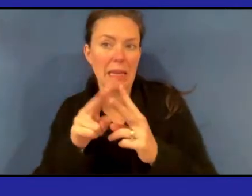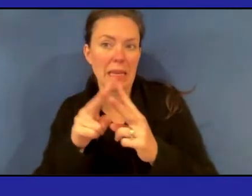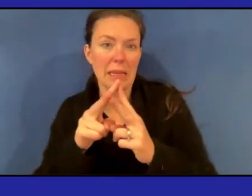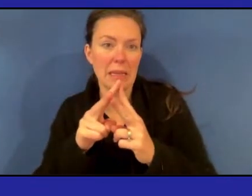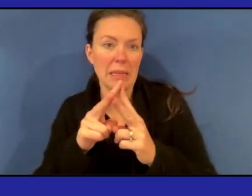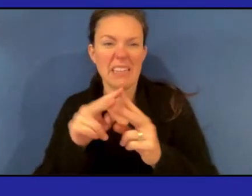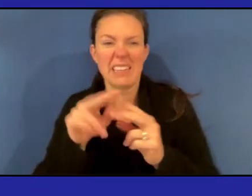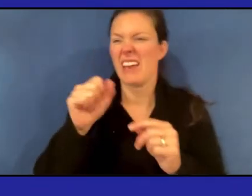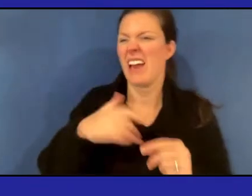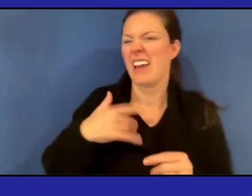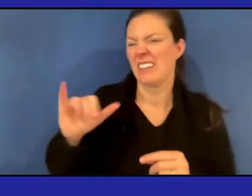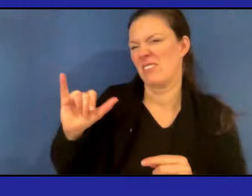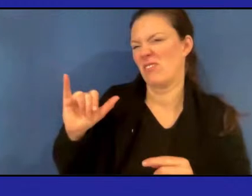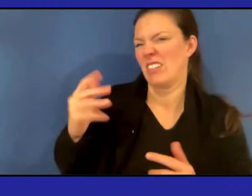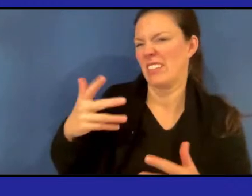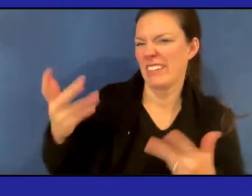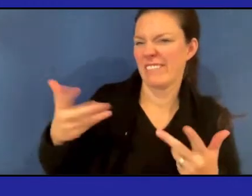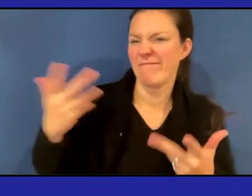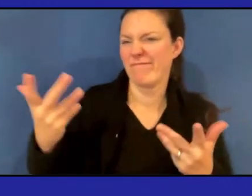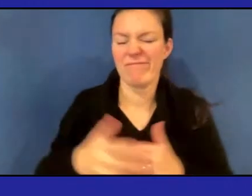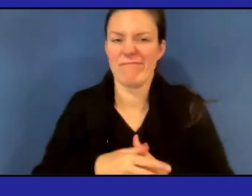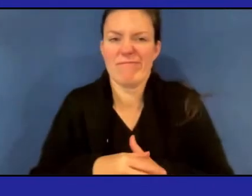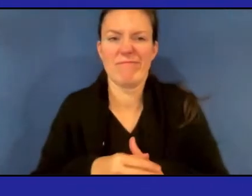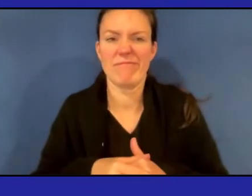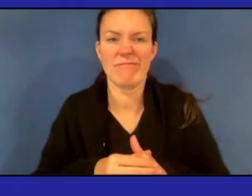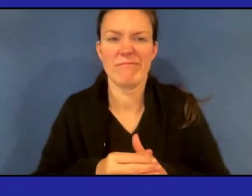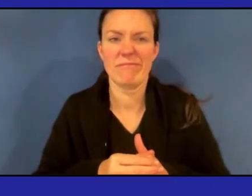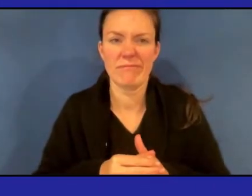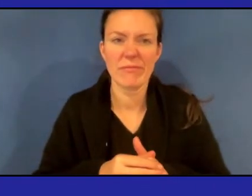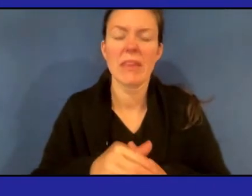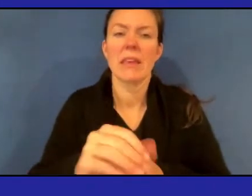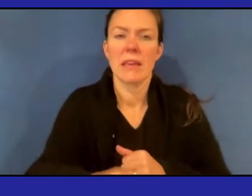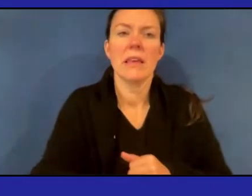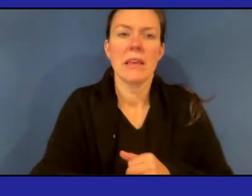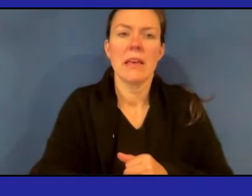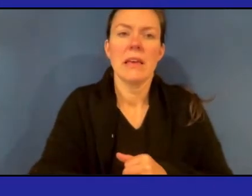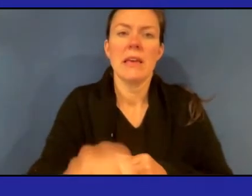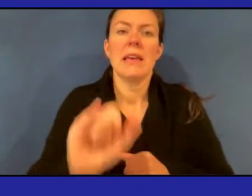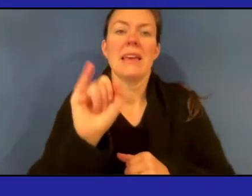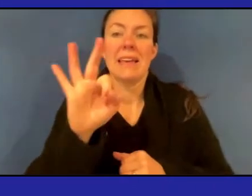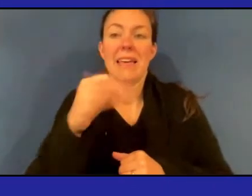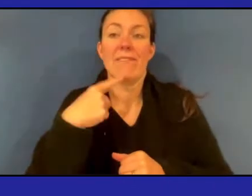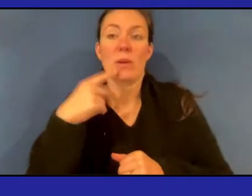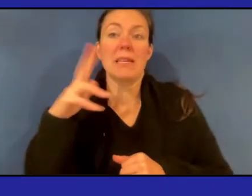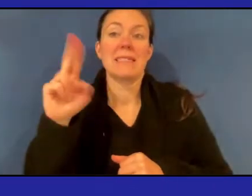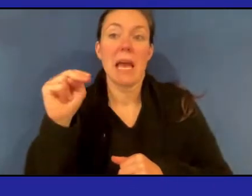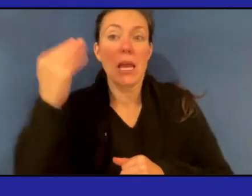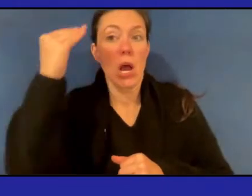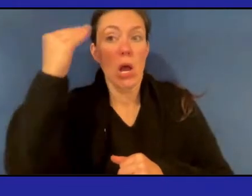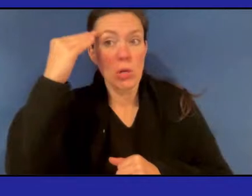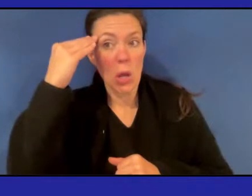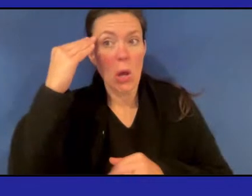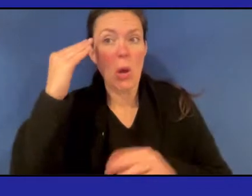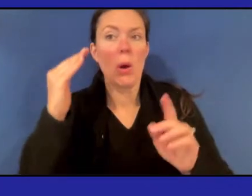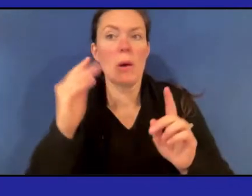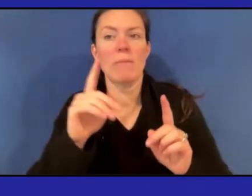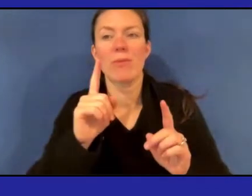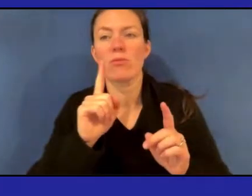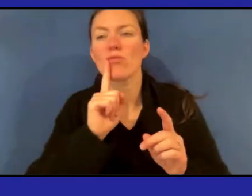Well, gonna so go. it seems yeah. like, as a starter, it would be better if where we say unknown, what we really mean is